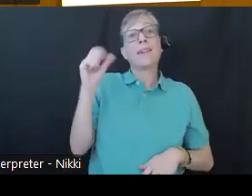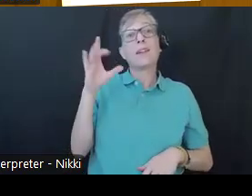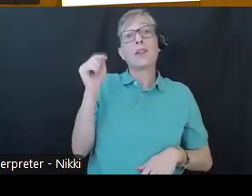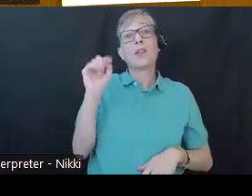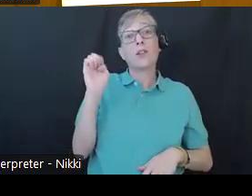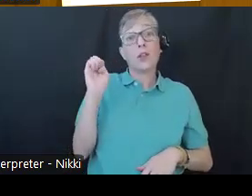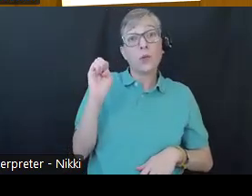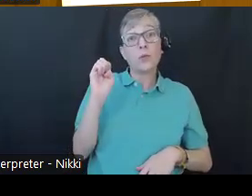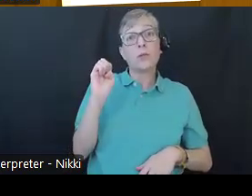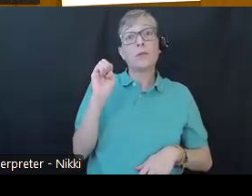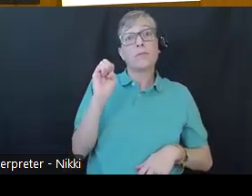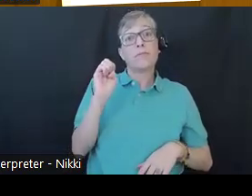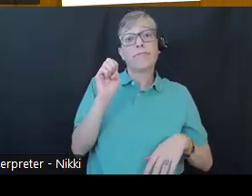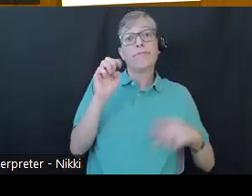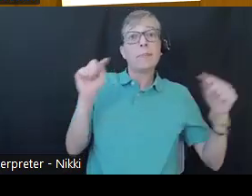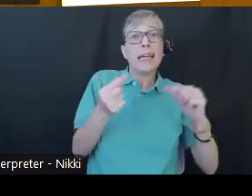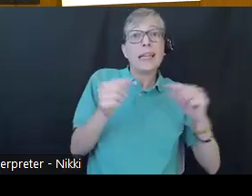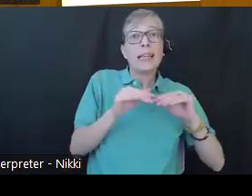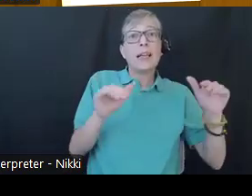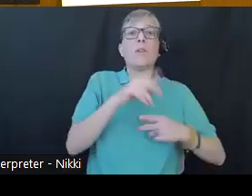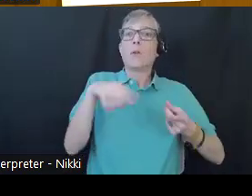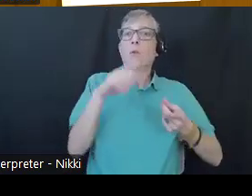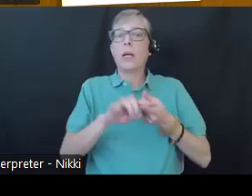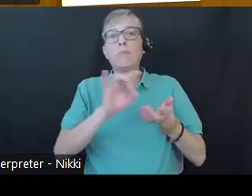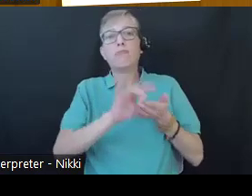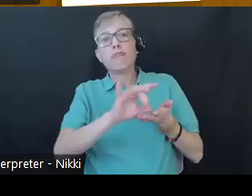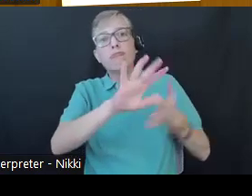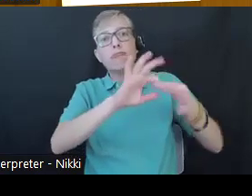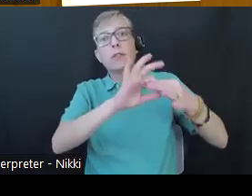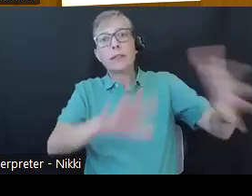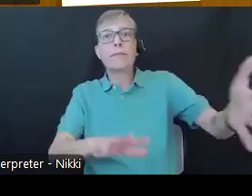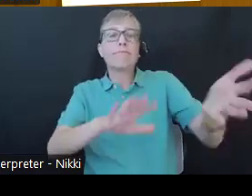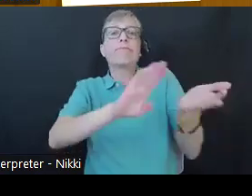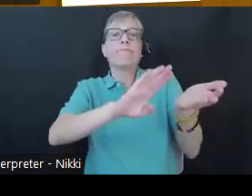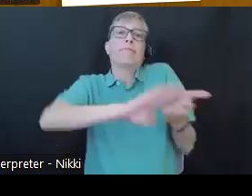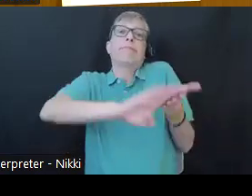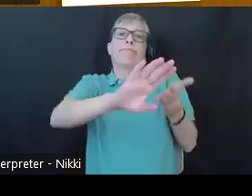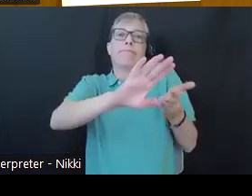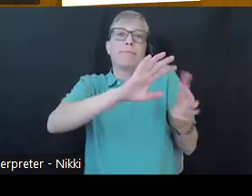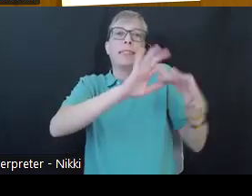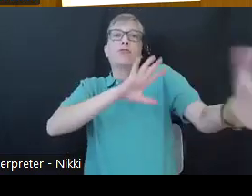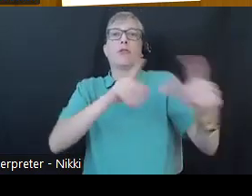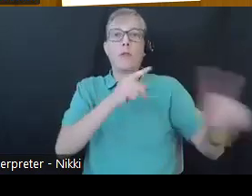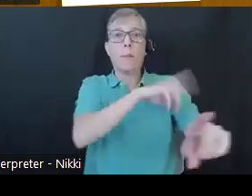so just as we need to worry about delirium and we need to worry about addiction, we